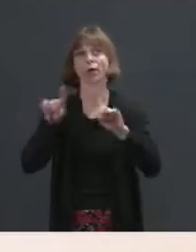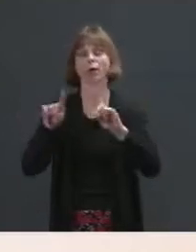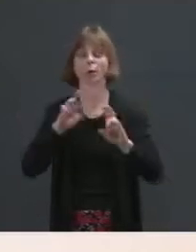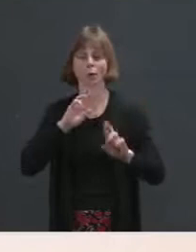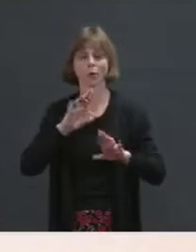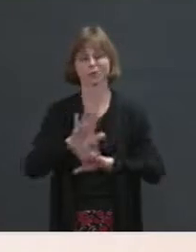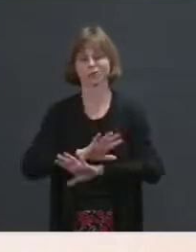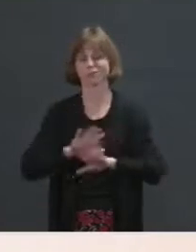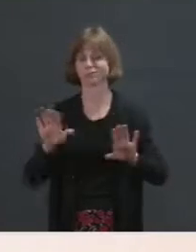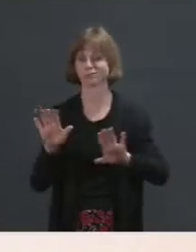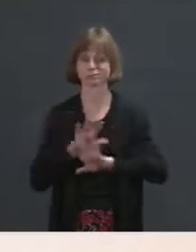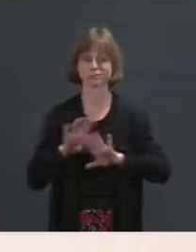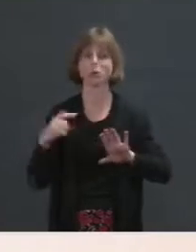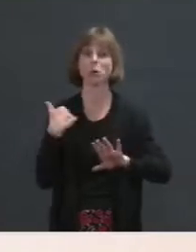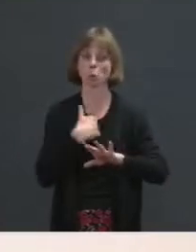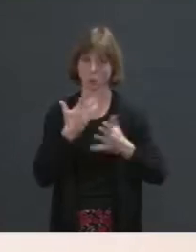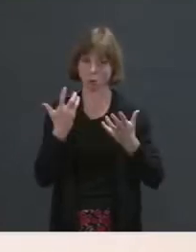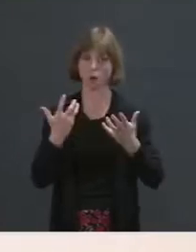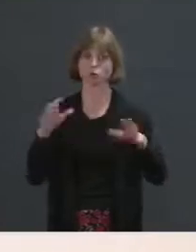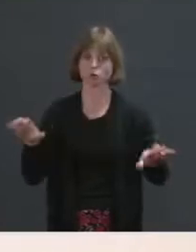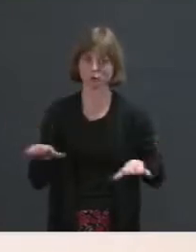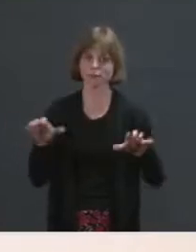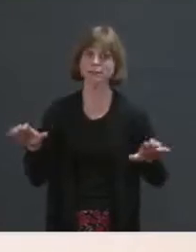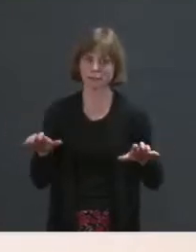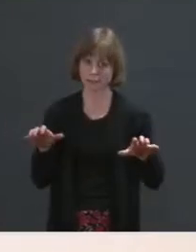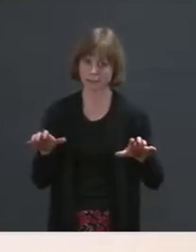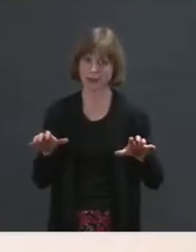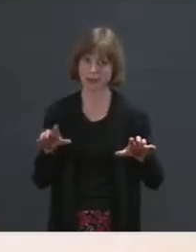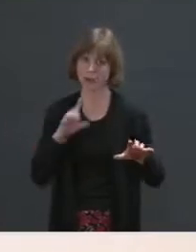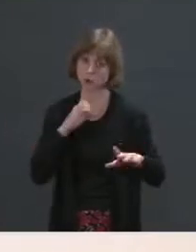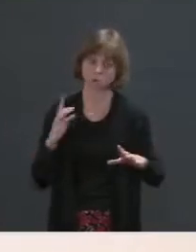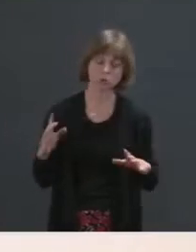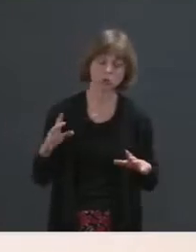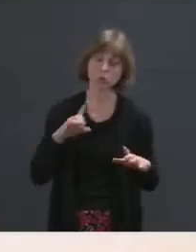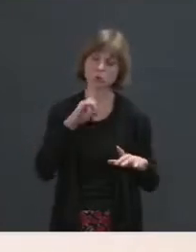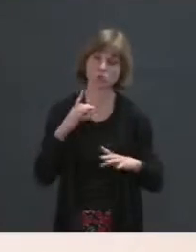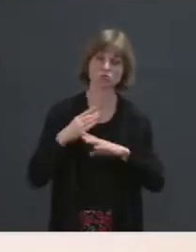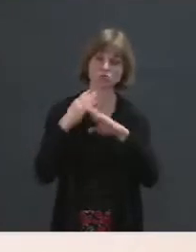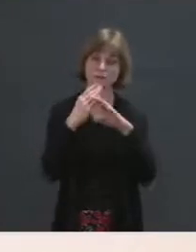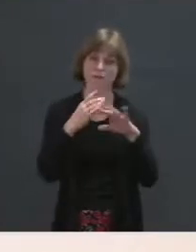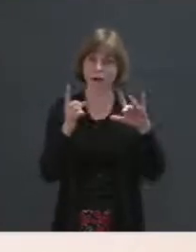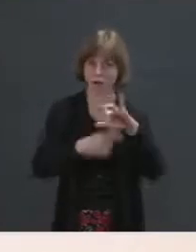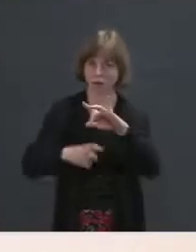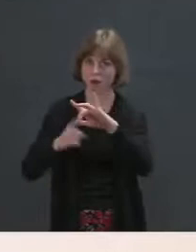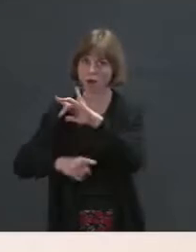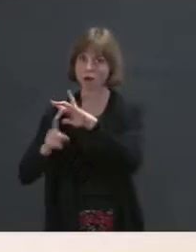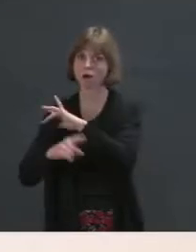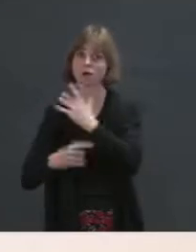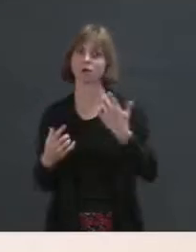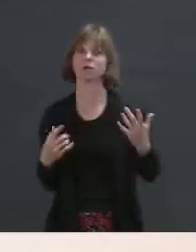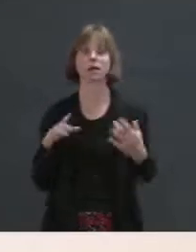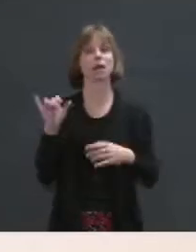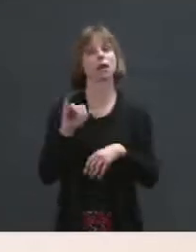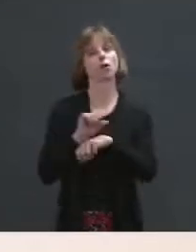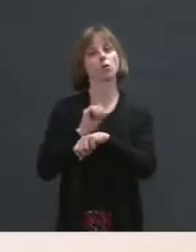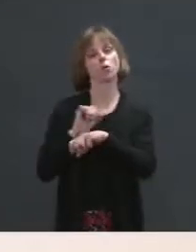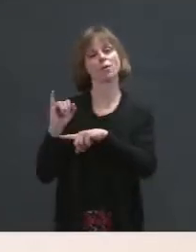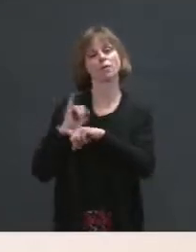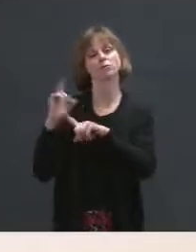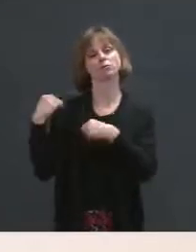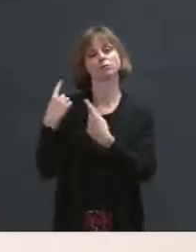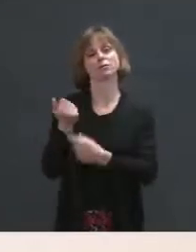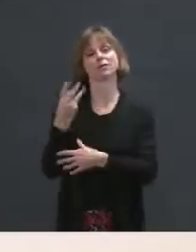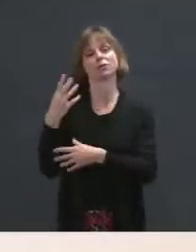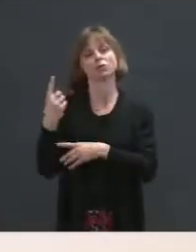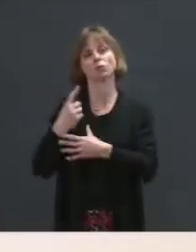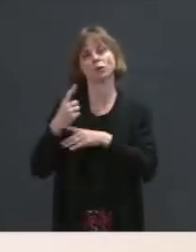close gaps as we identify them, just as we have been working with industry in recent weeks to ensure that U.S. automobile manufacturers